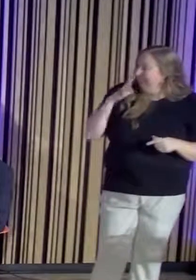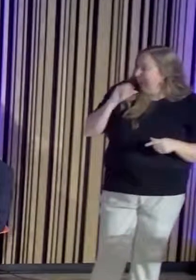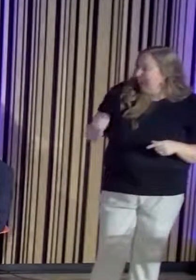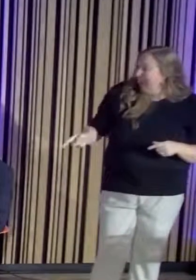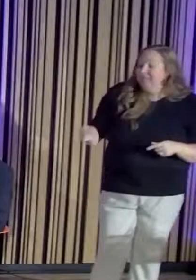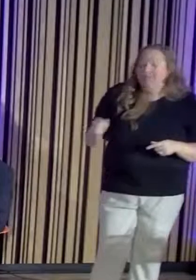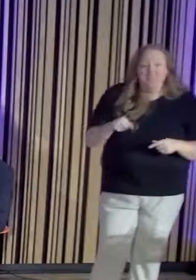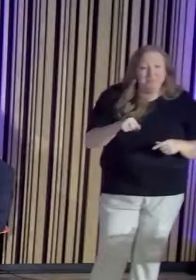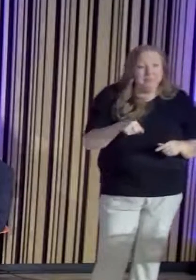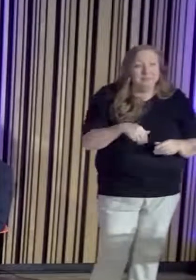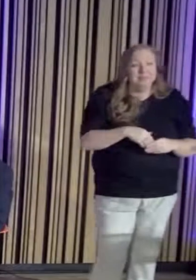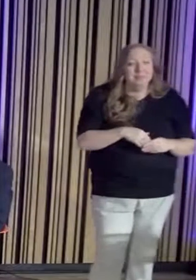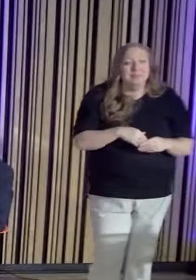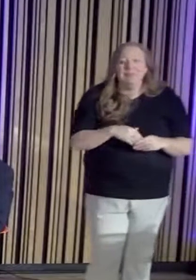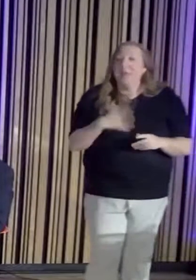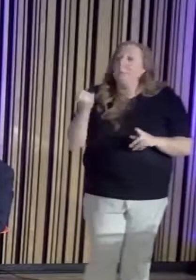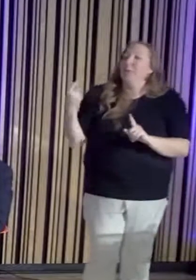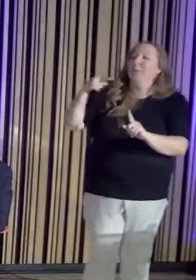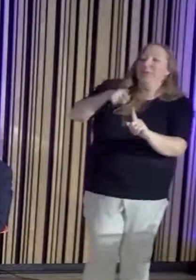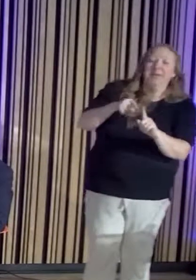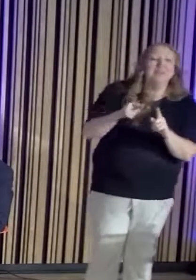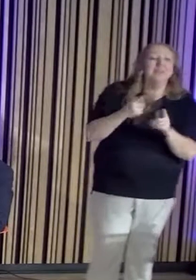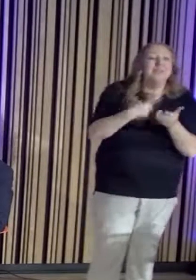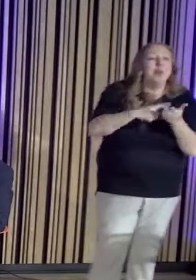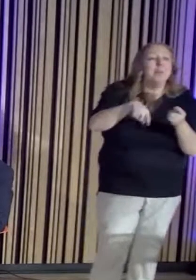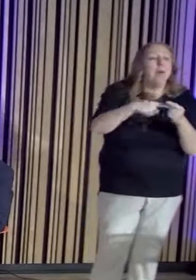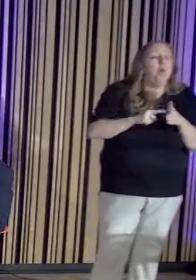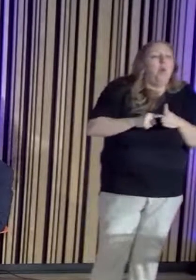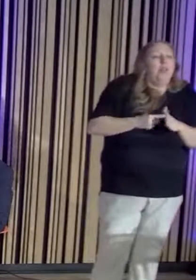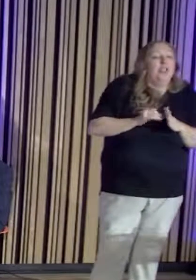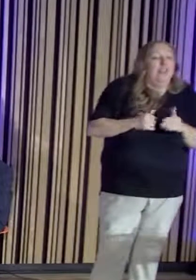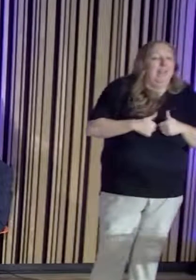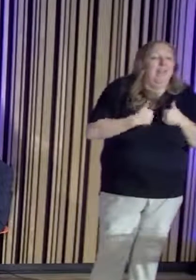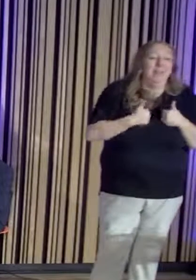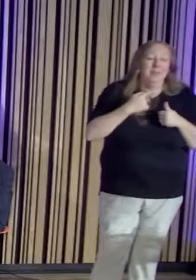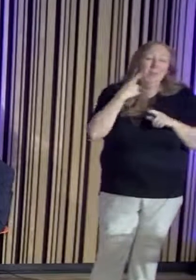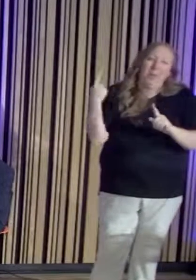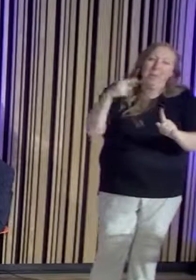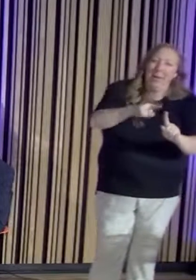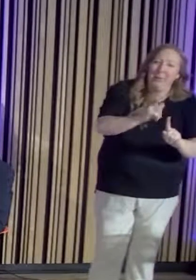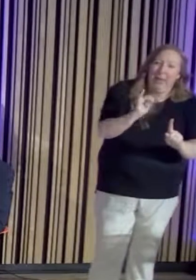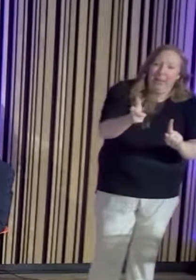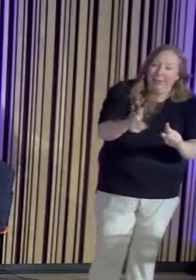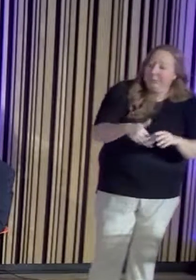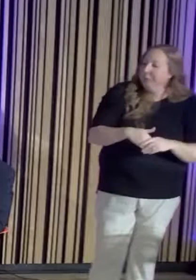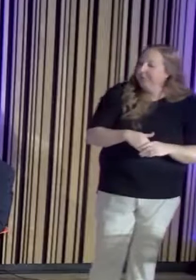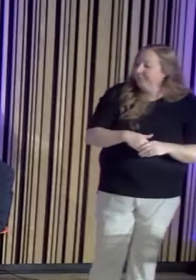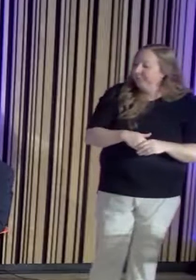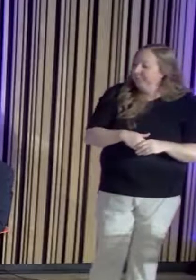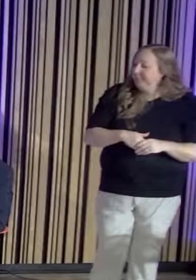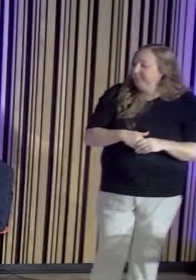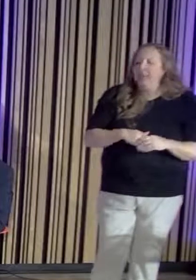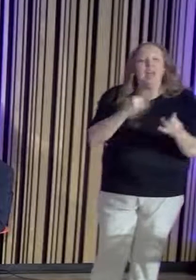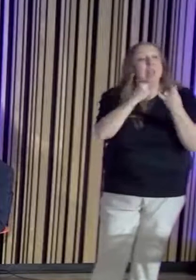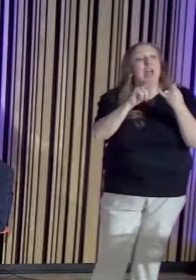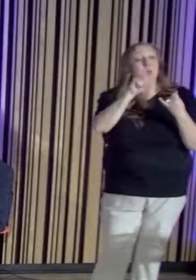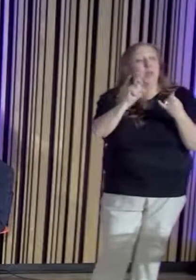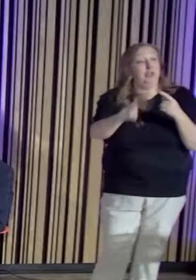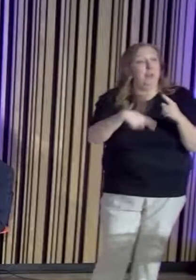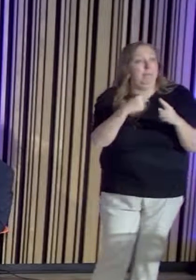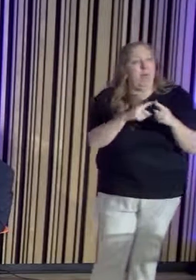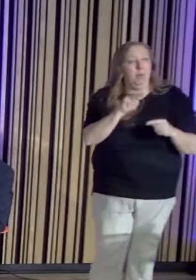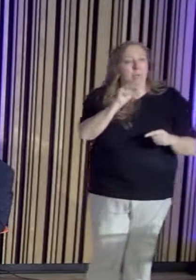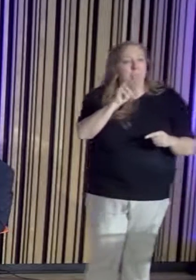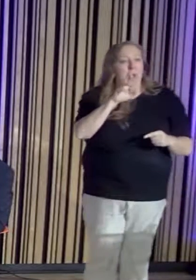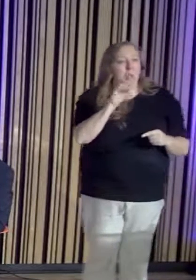Yes. I also want to come back to origins of life in a minute too, so we'll get back to that. So I guess the last question about the microbiome